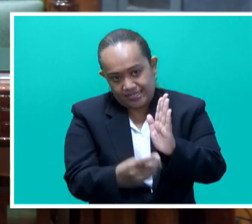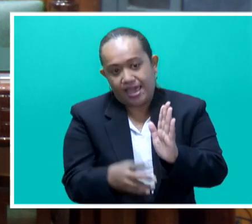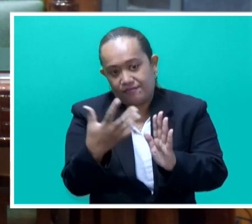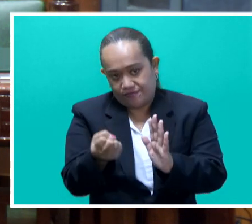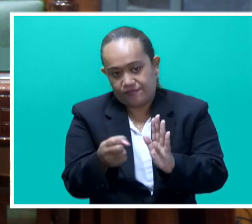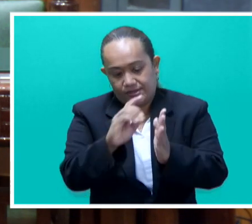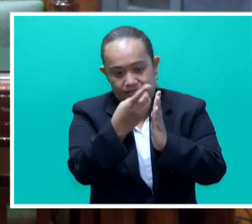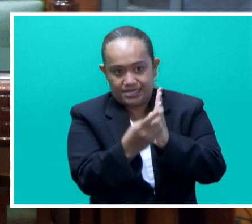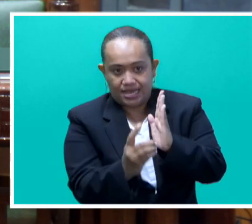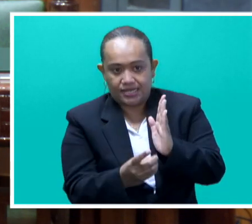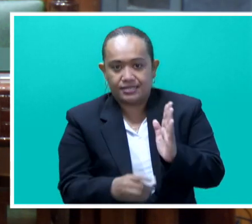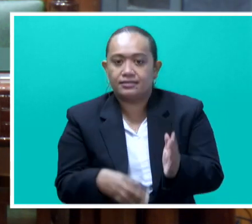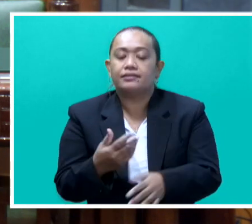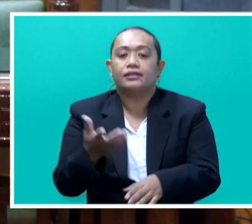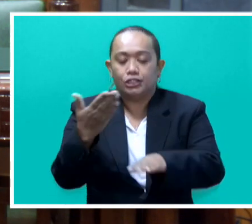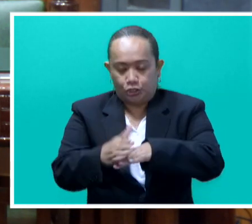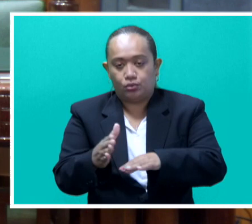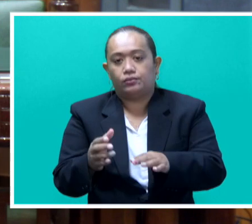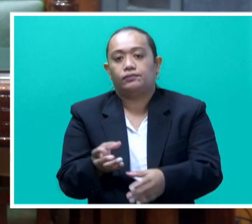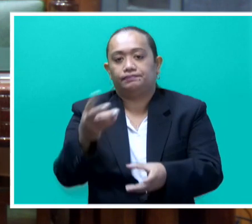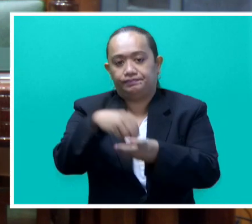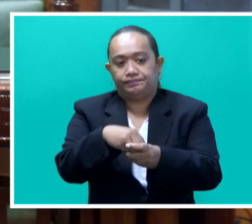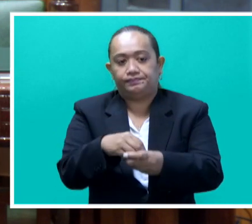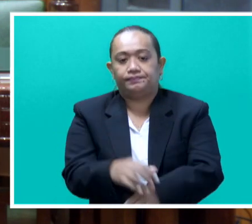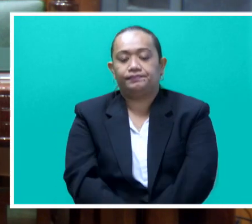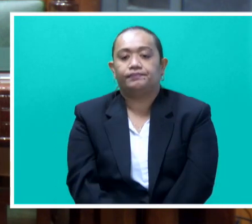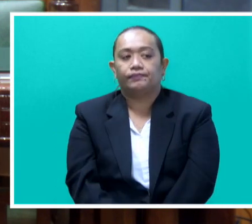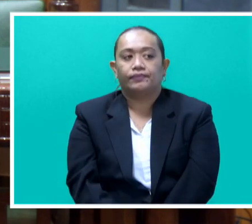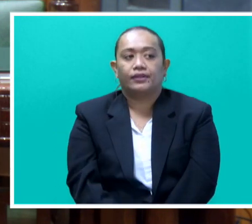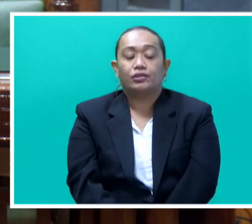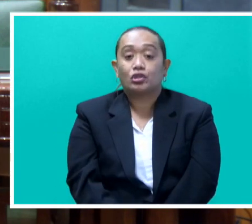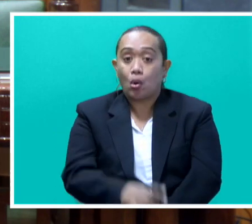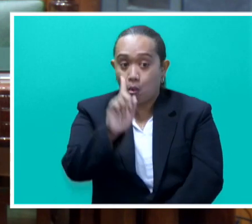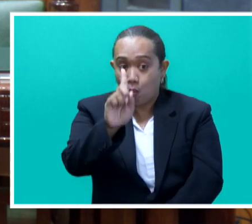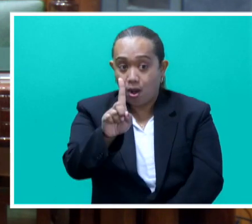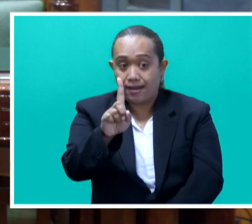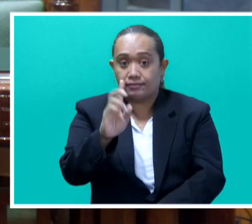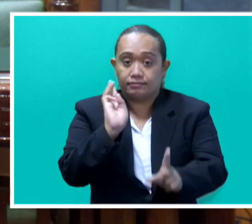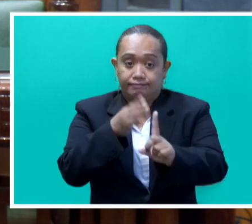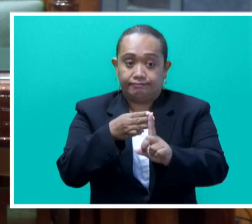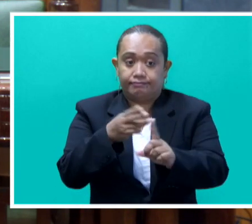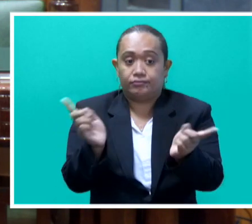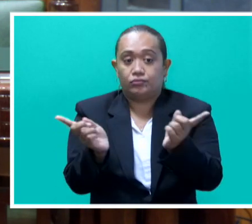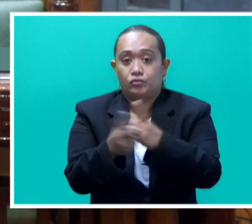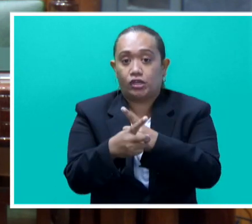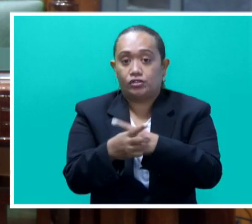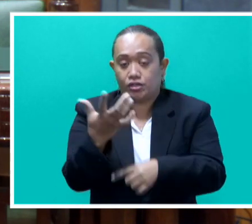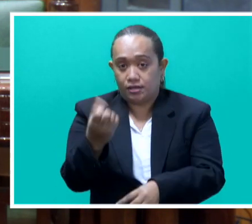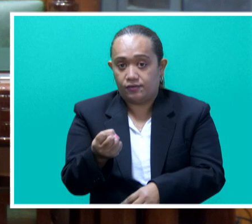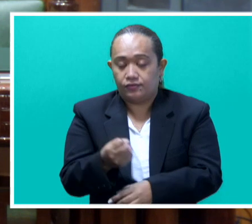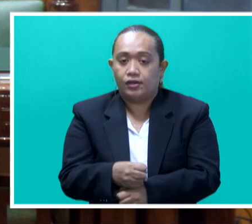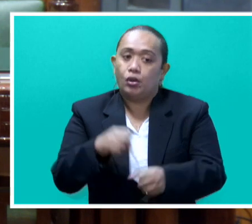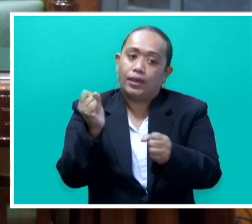So, that is one major change that we have made to the town and